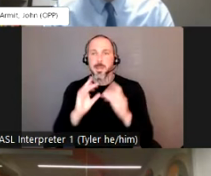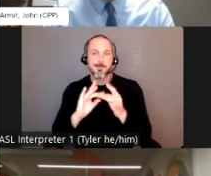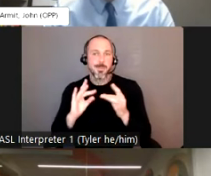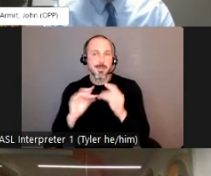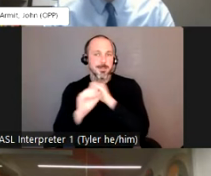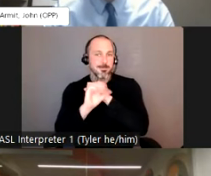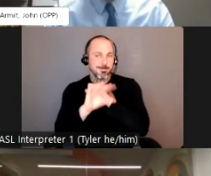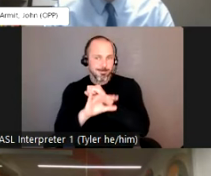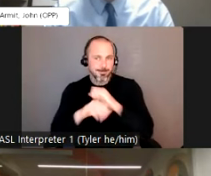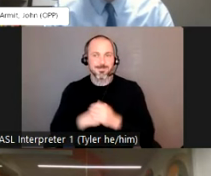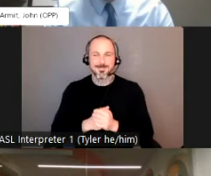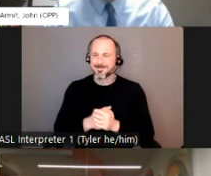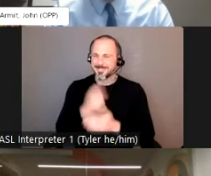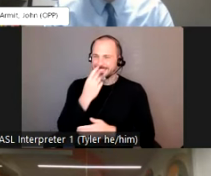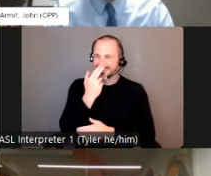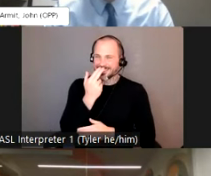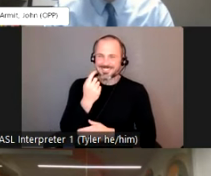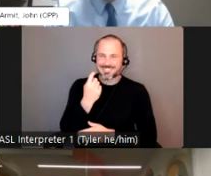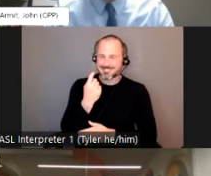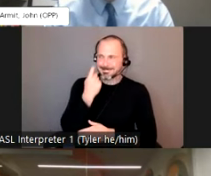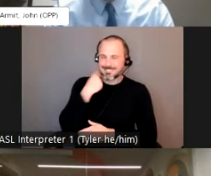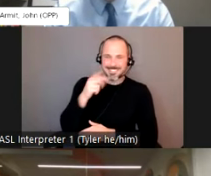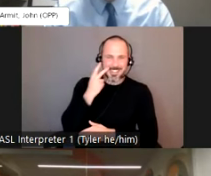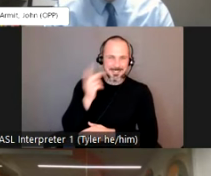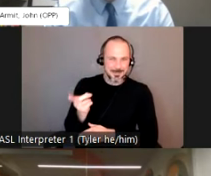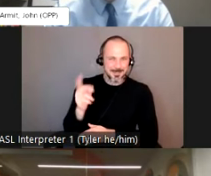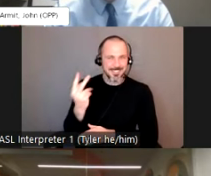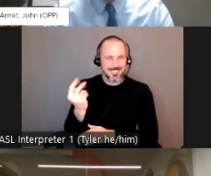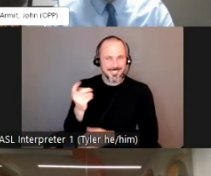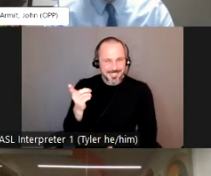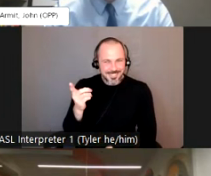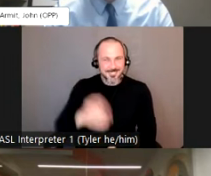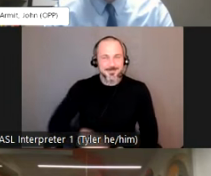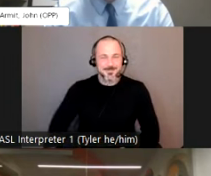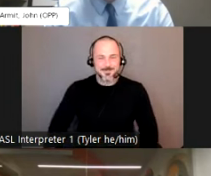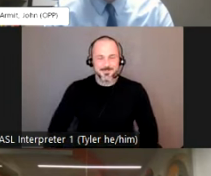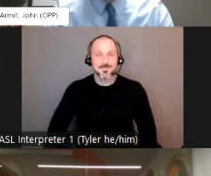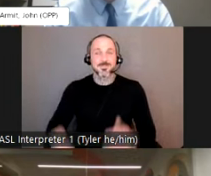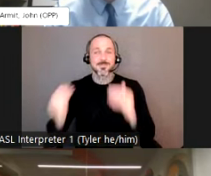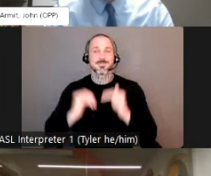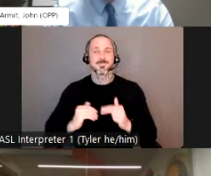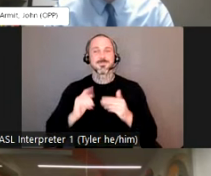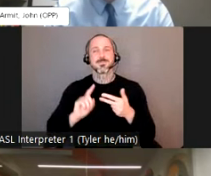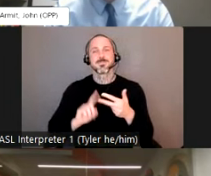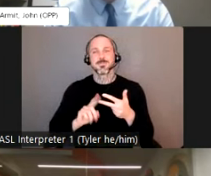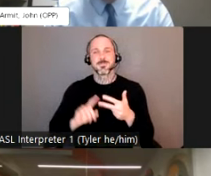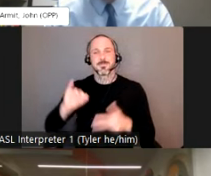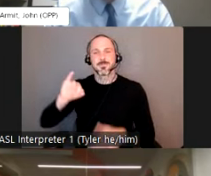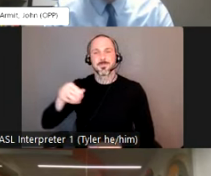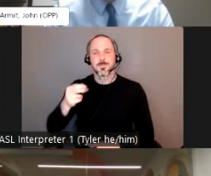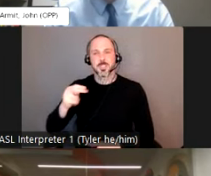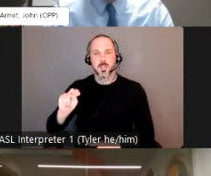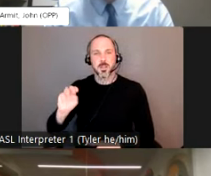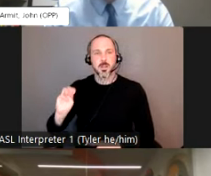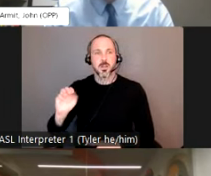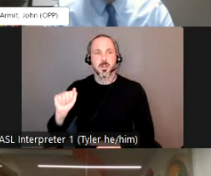television the other night. And joining, last but not least, is John Armit. And